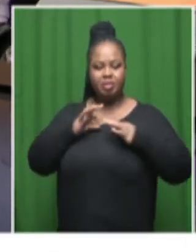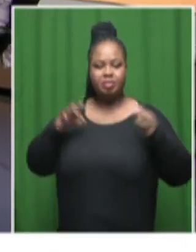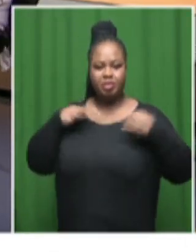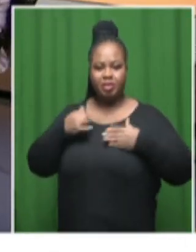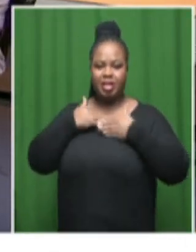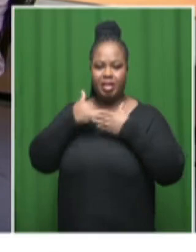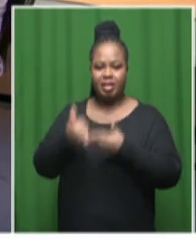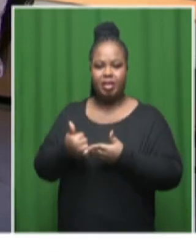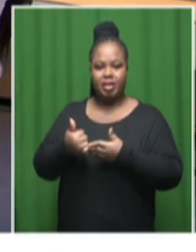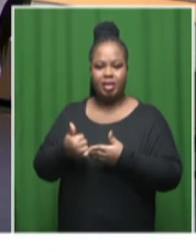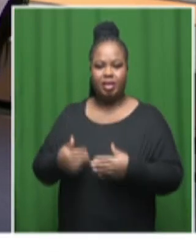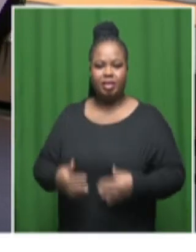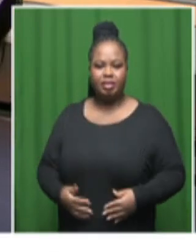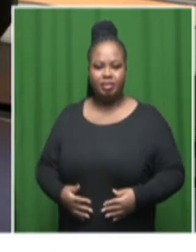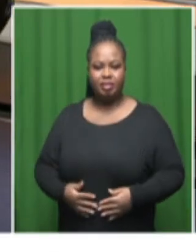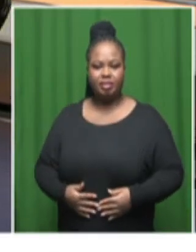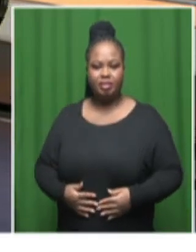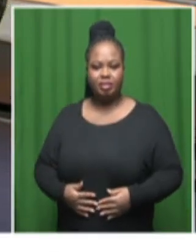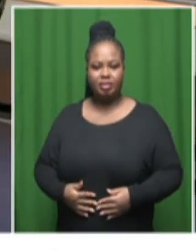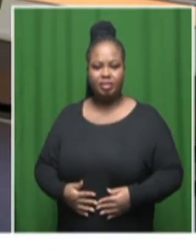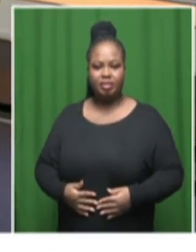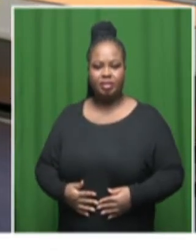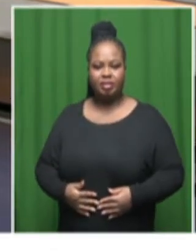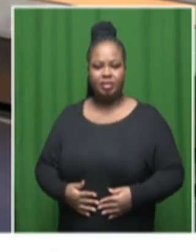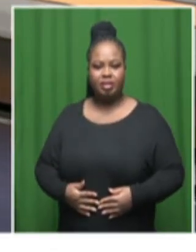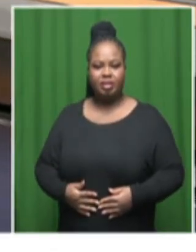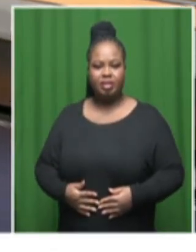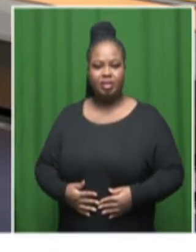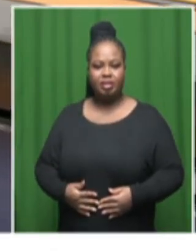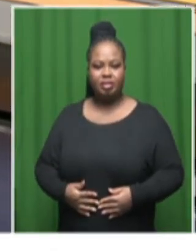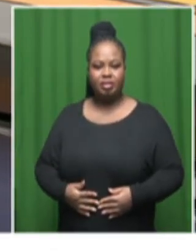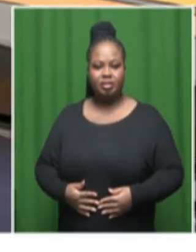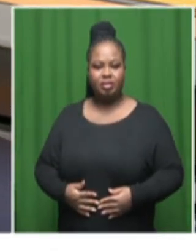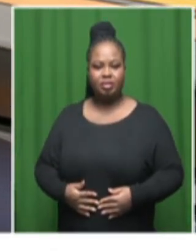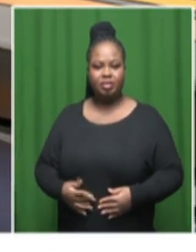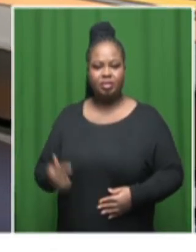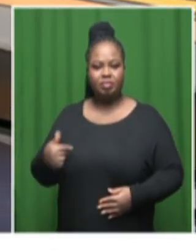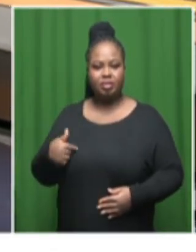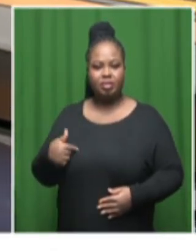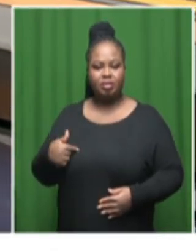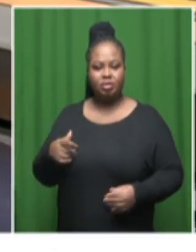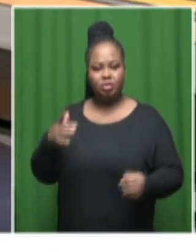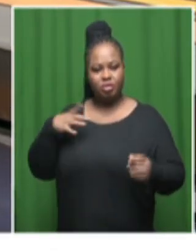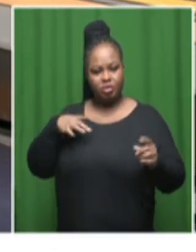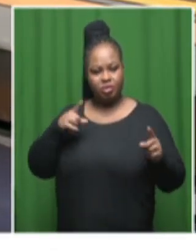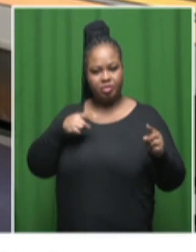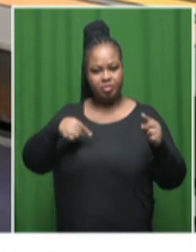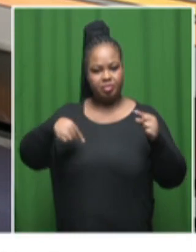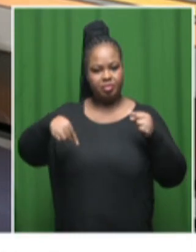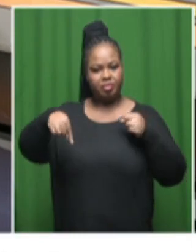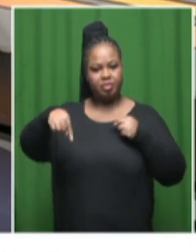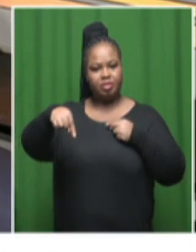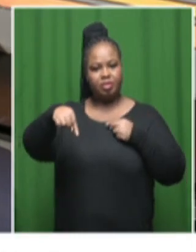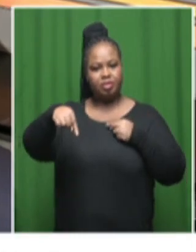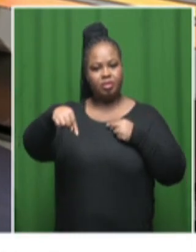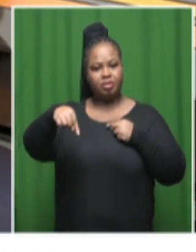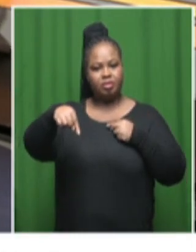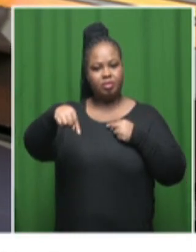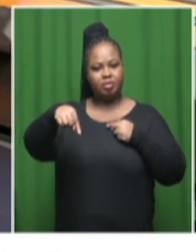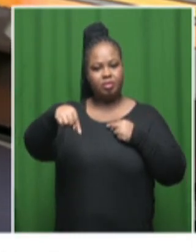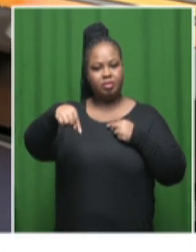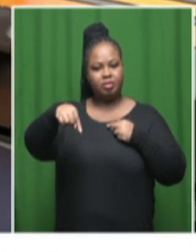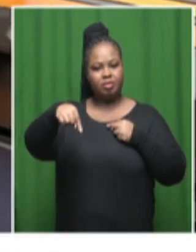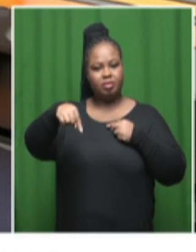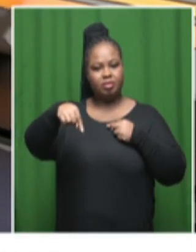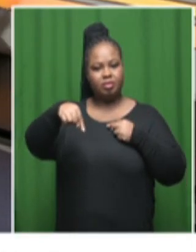you. I'll help you. Yeah, I know. I know that's what you want to do. Okay, Letsatsi, let's just rotate a little. We just want everyone